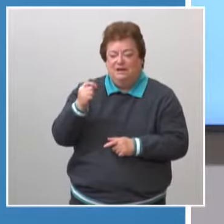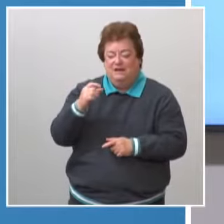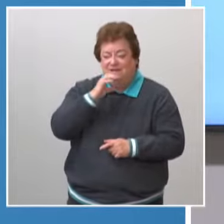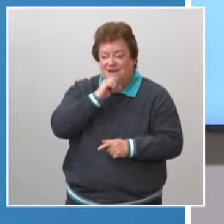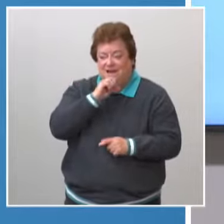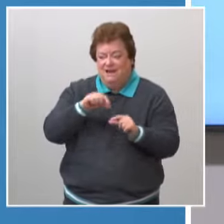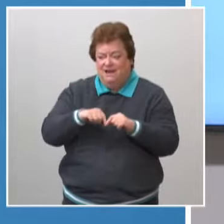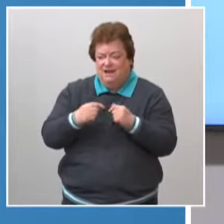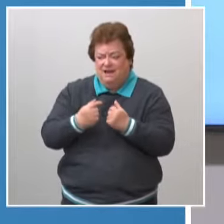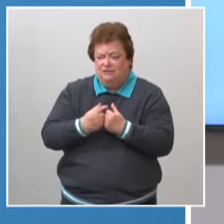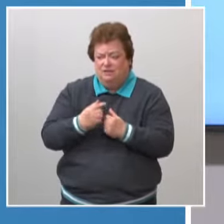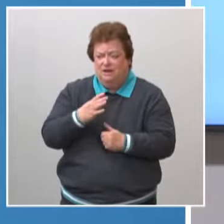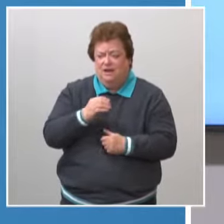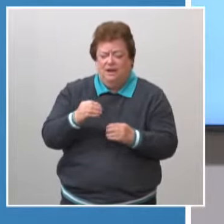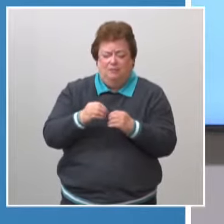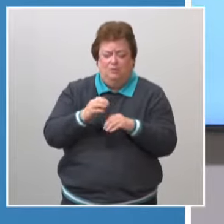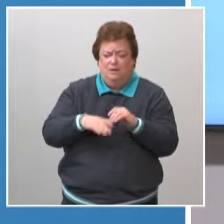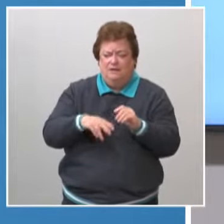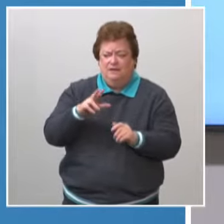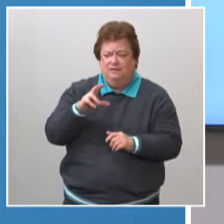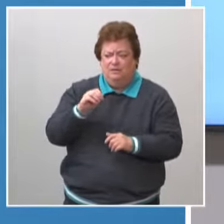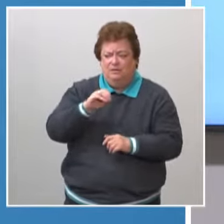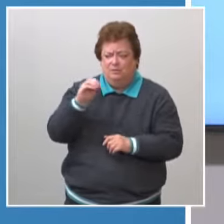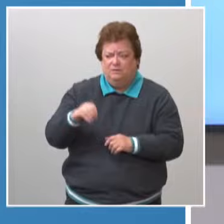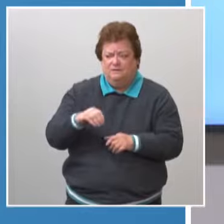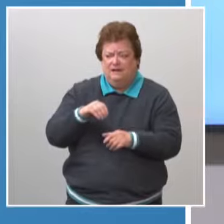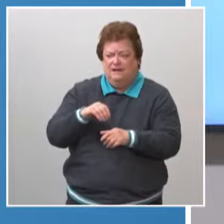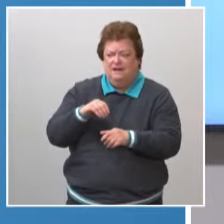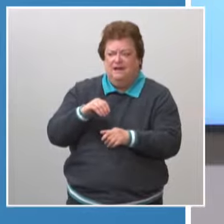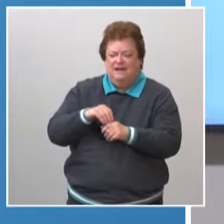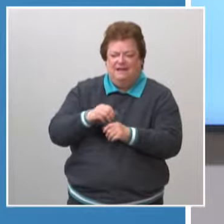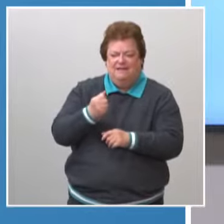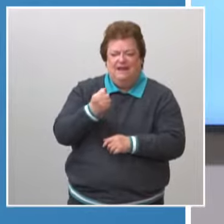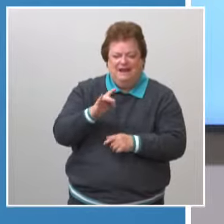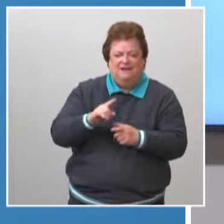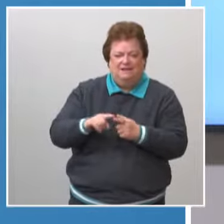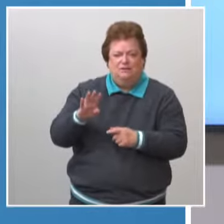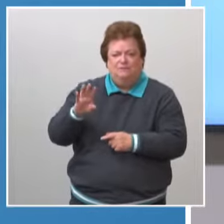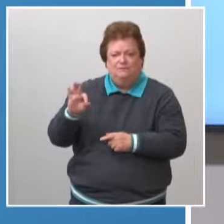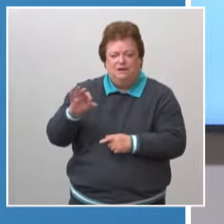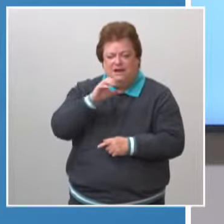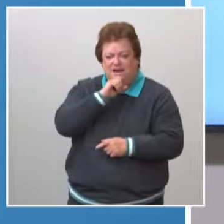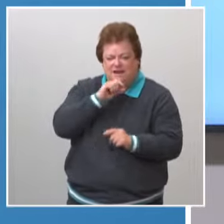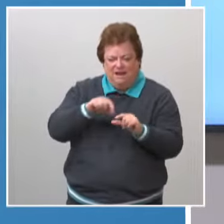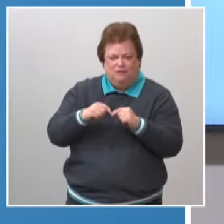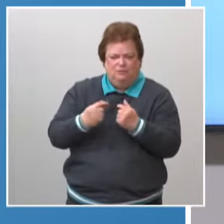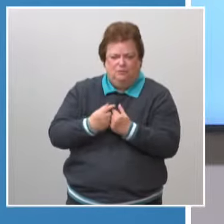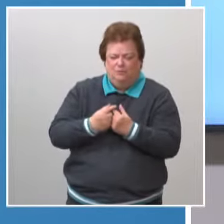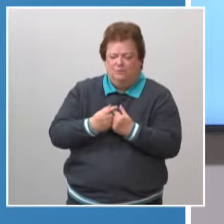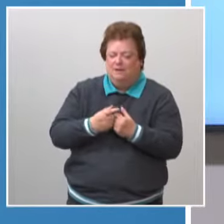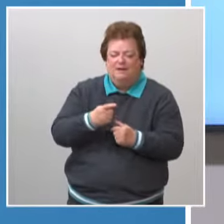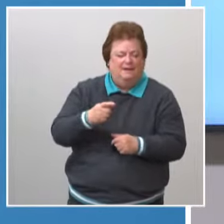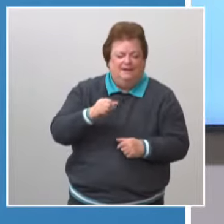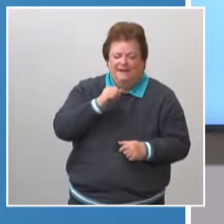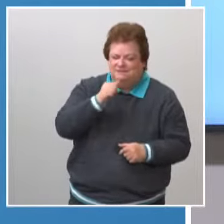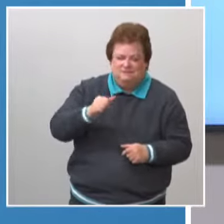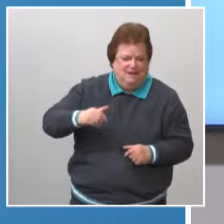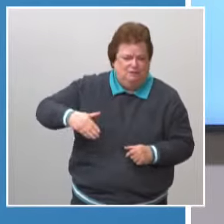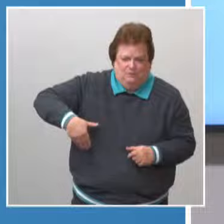and more than 30% were in the 18 to 49 age group. It's not too late.